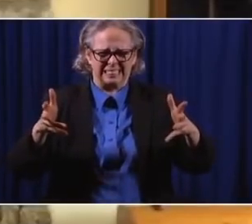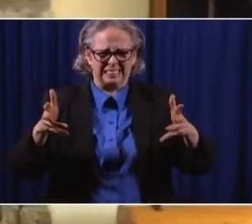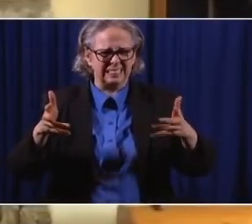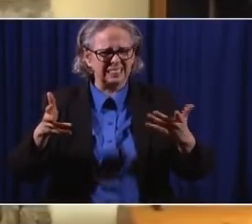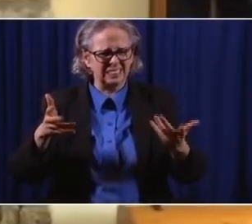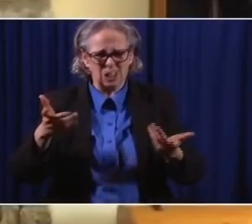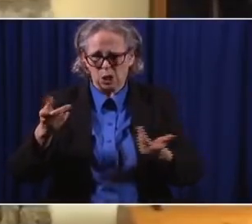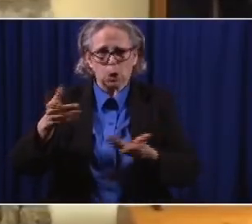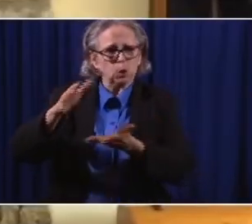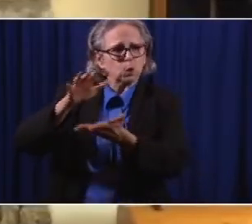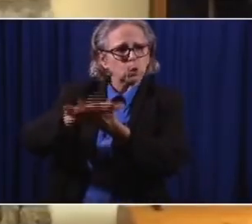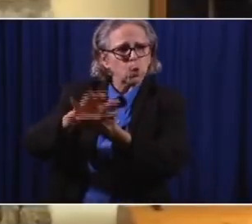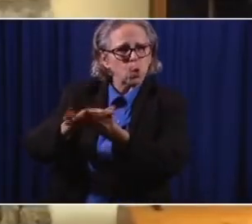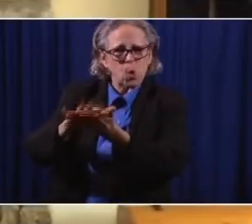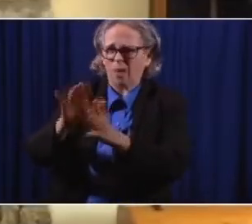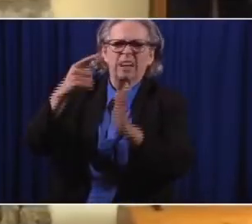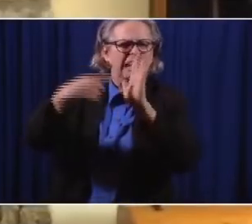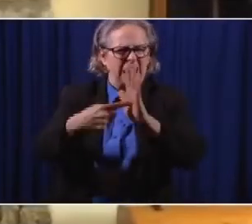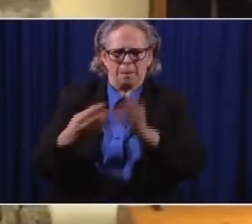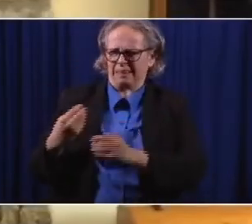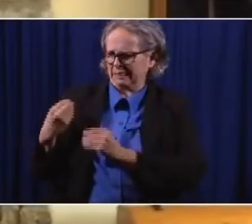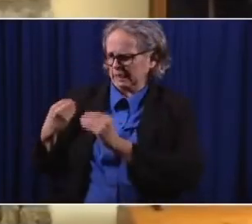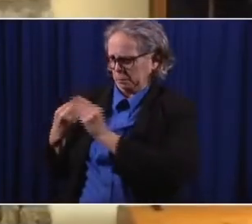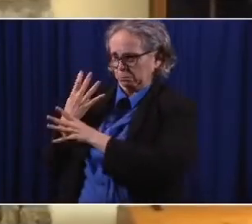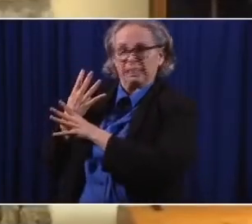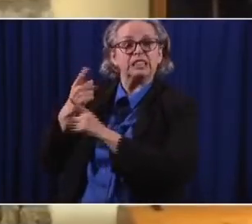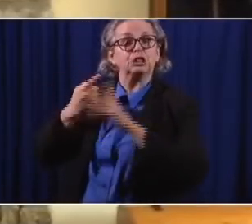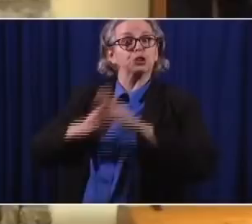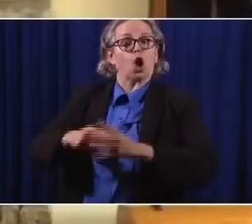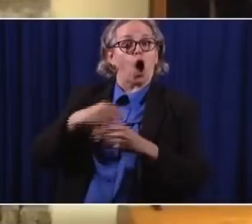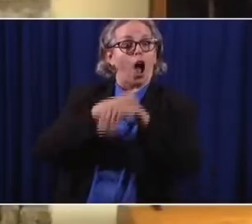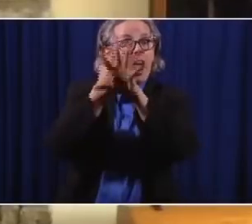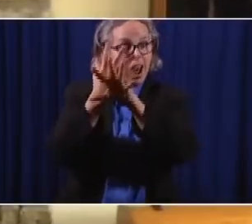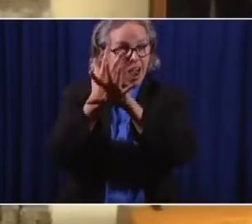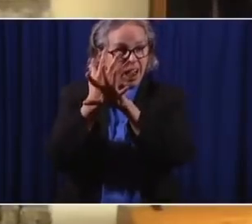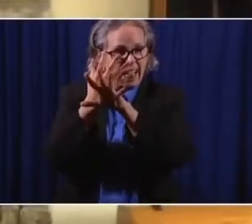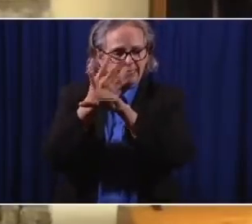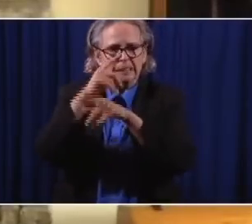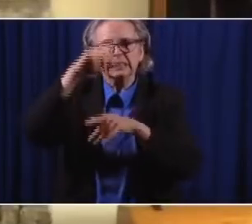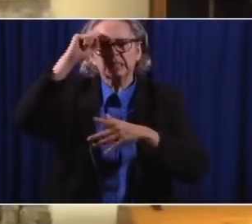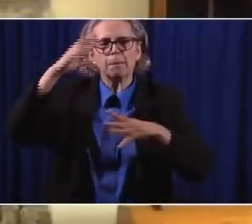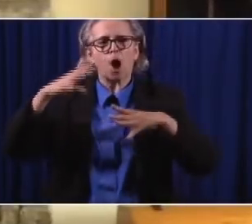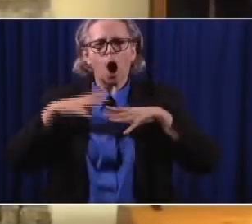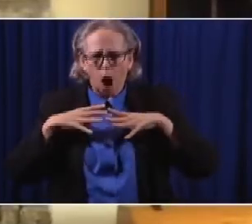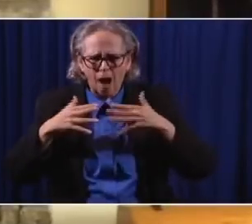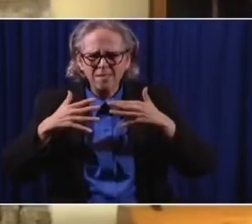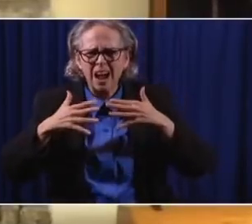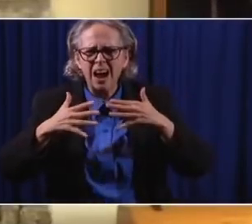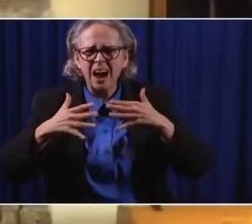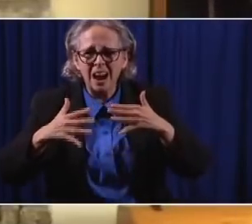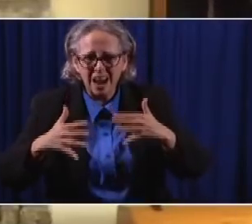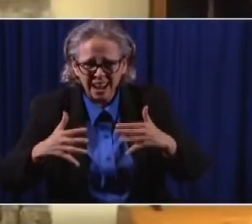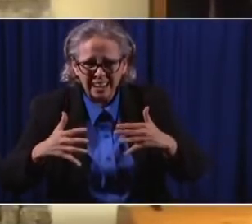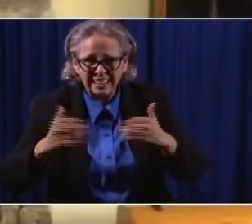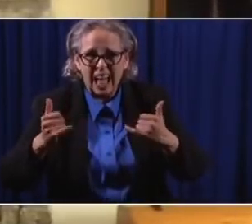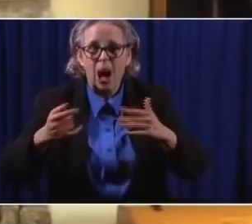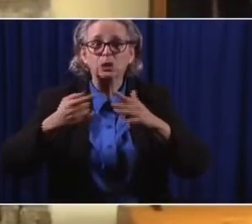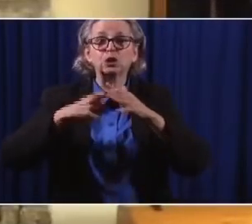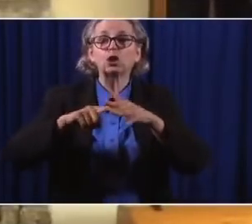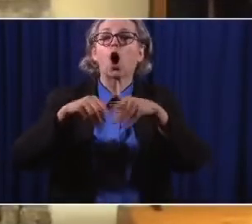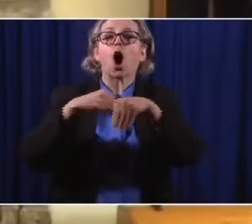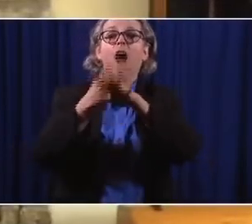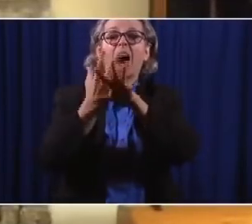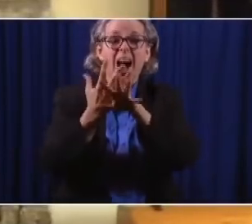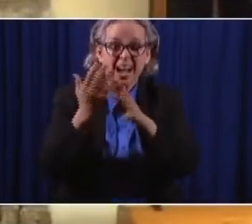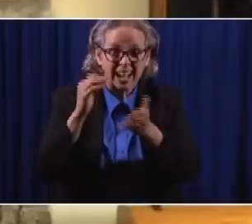spring. They've come back and were remote up until now. Some of them are announcing that they're going to stay remote at least until the